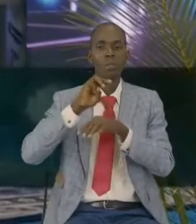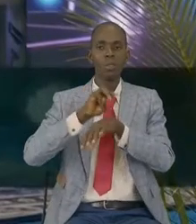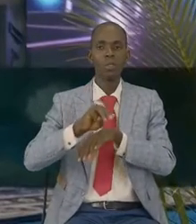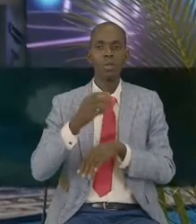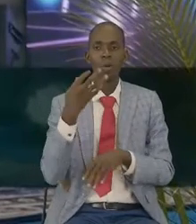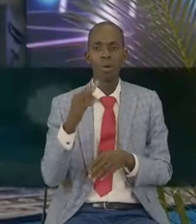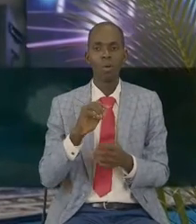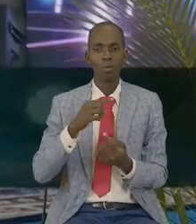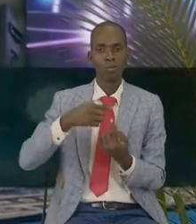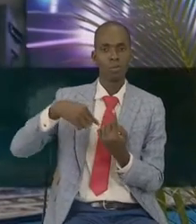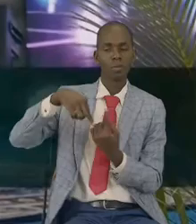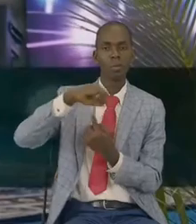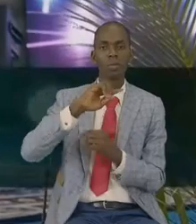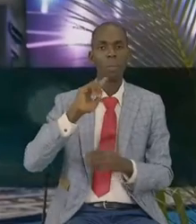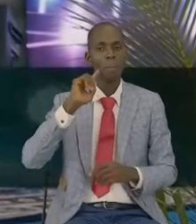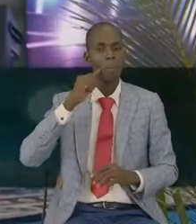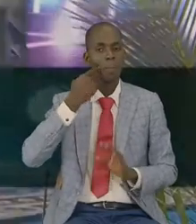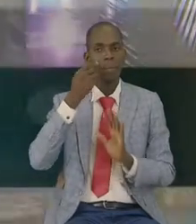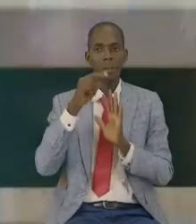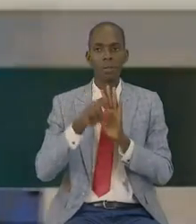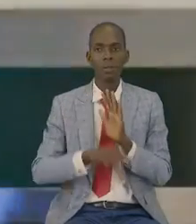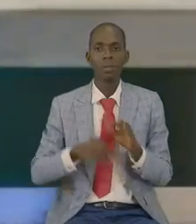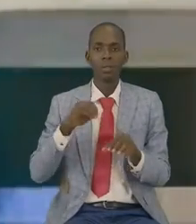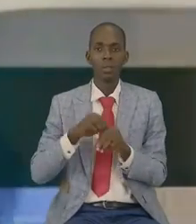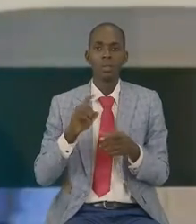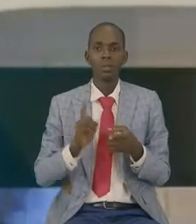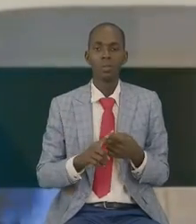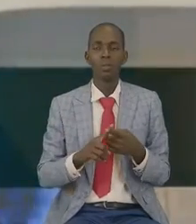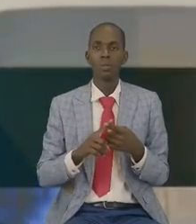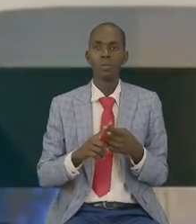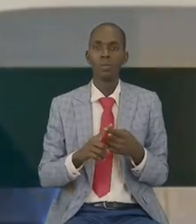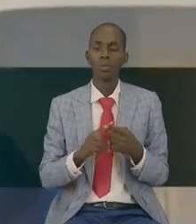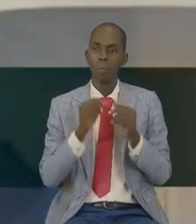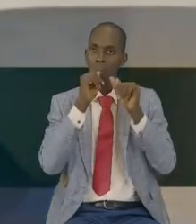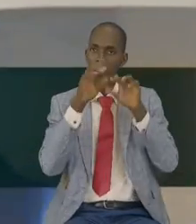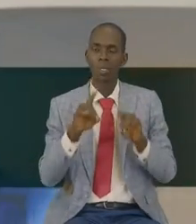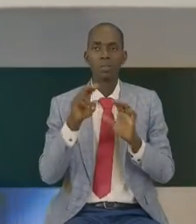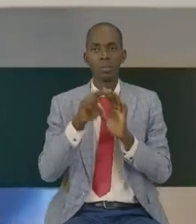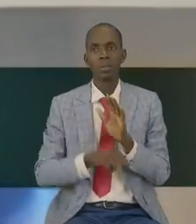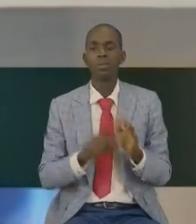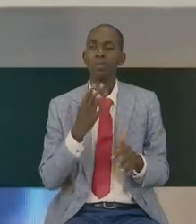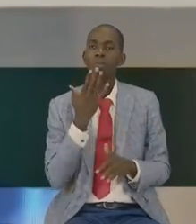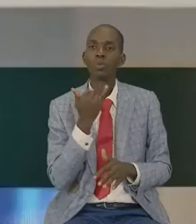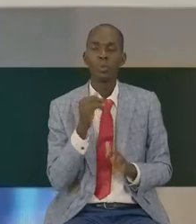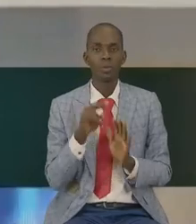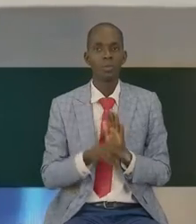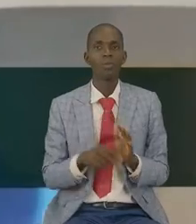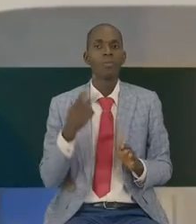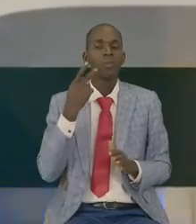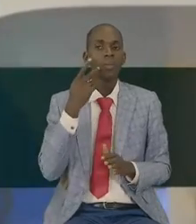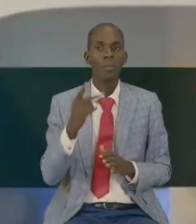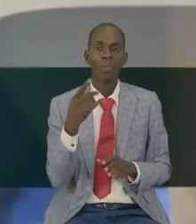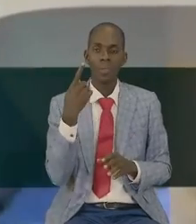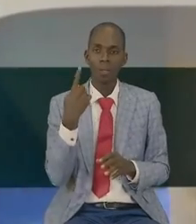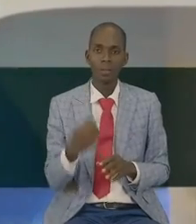turning bitterness into sweetness. Look at the panoramic view, the